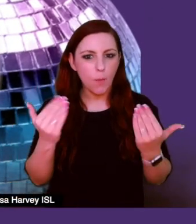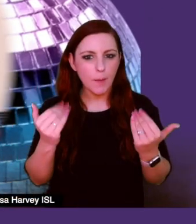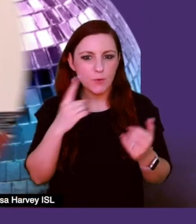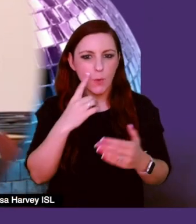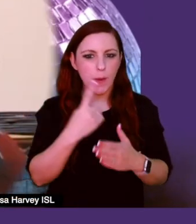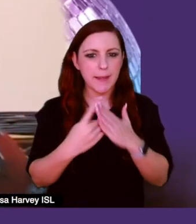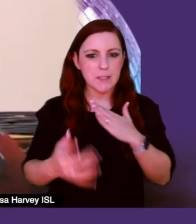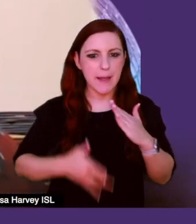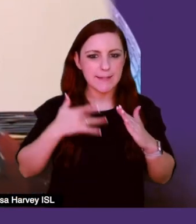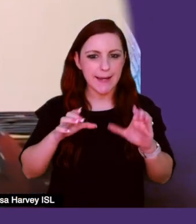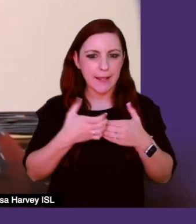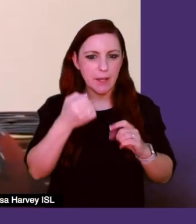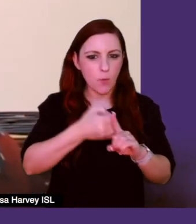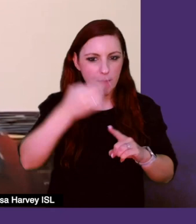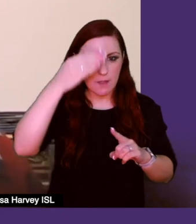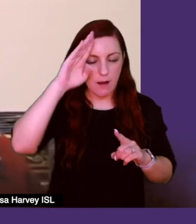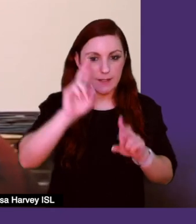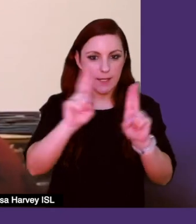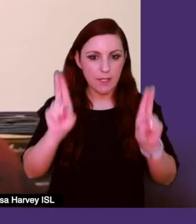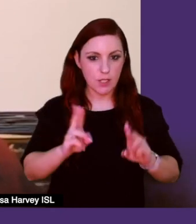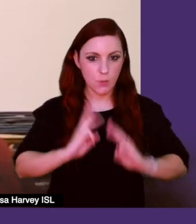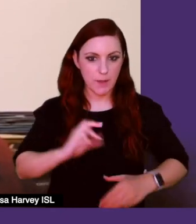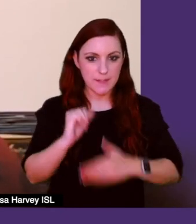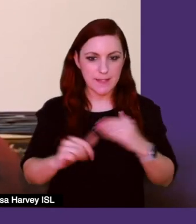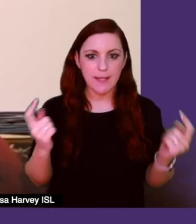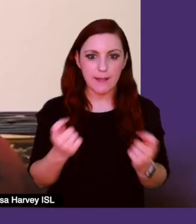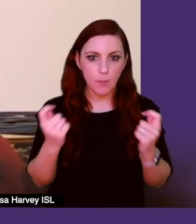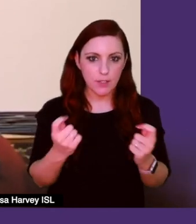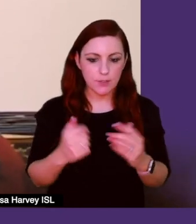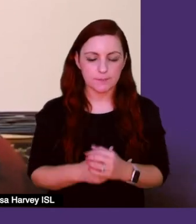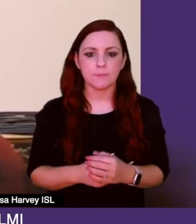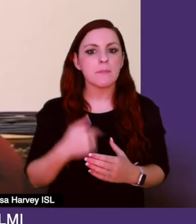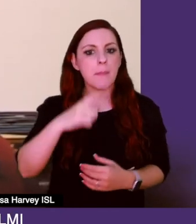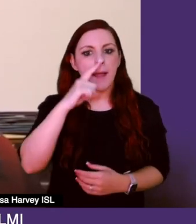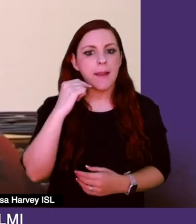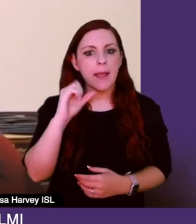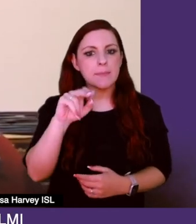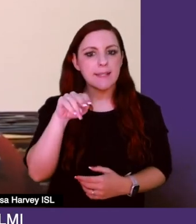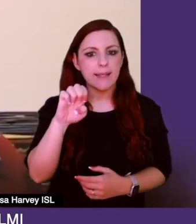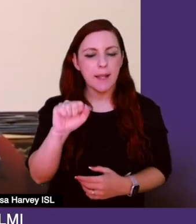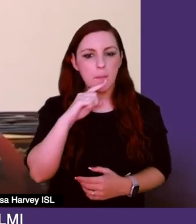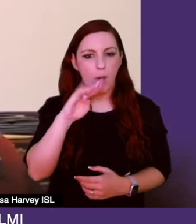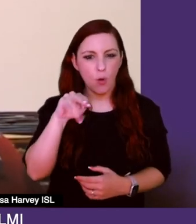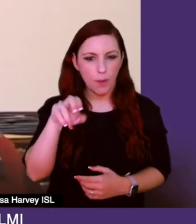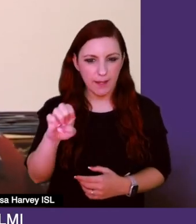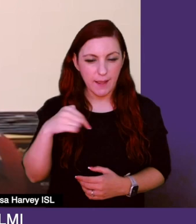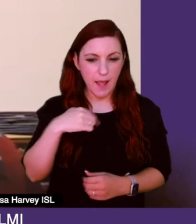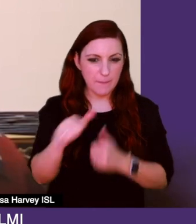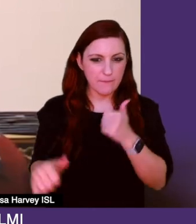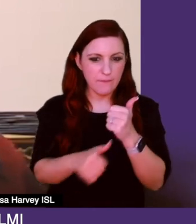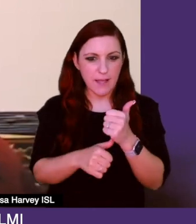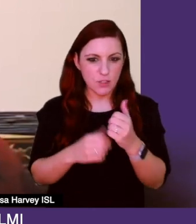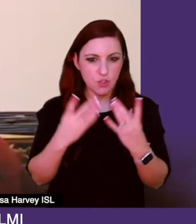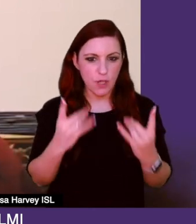to In Vendetti Movement Ireland's International Women's Day celebration. My name is Selena Bonney and I am the